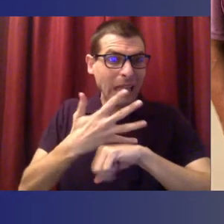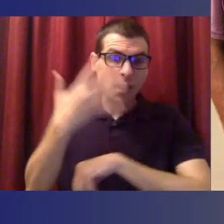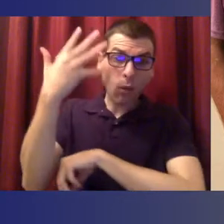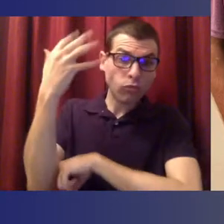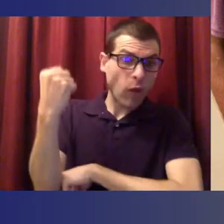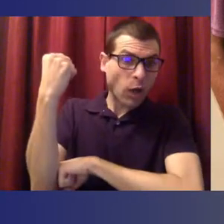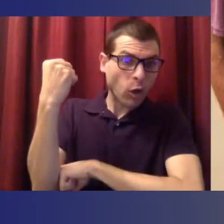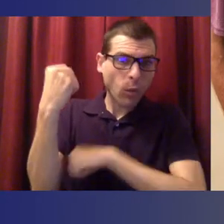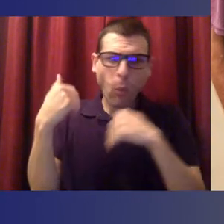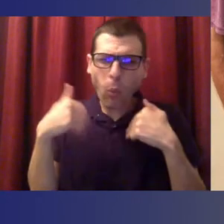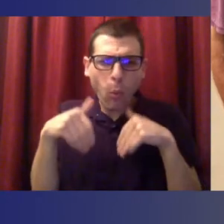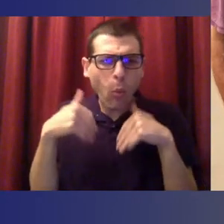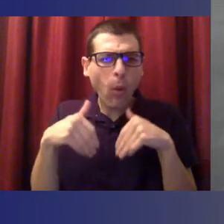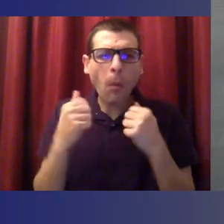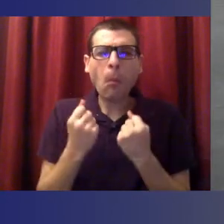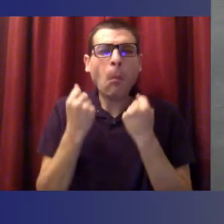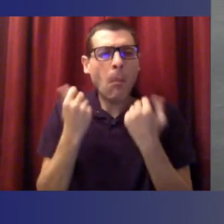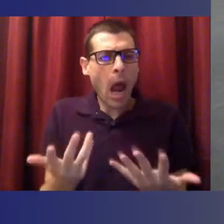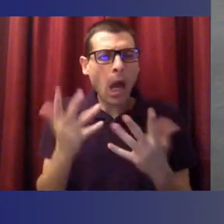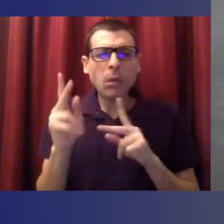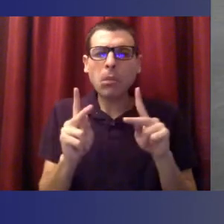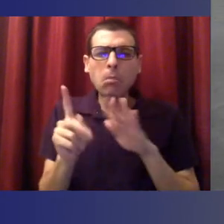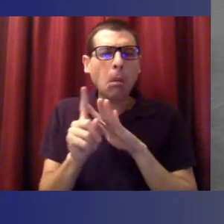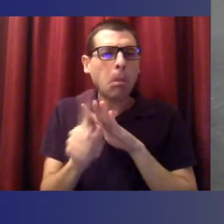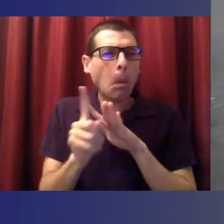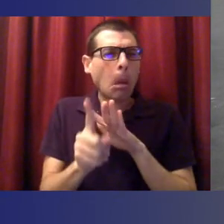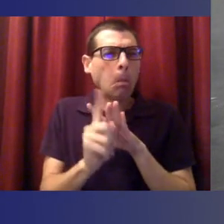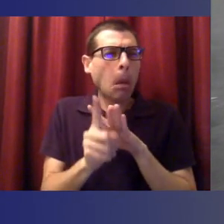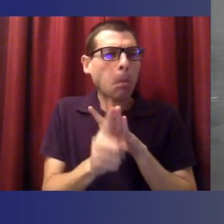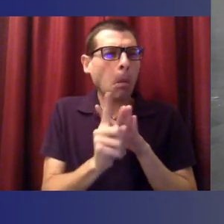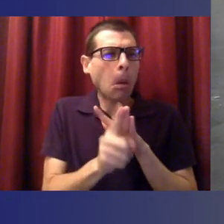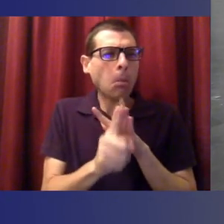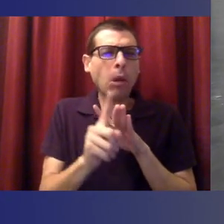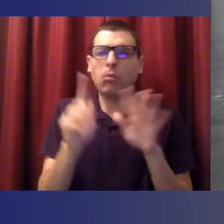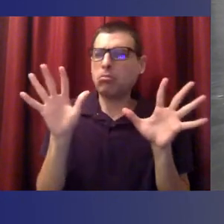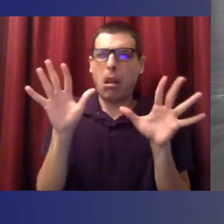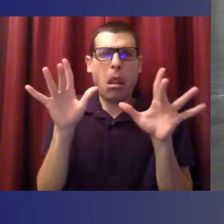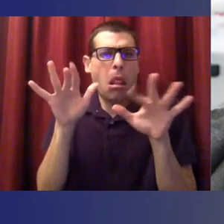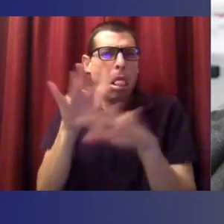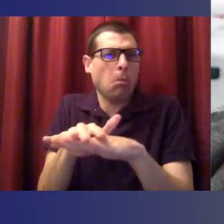drove thousands of Oregonians to flee to Multnomah County.